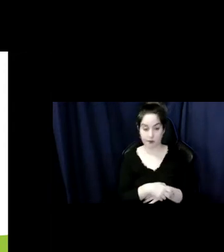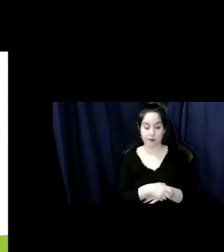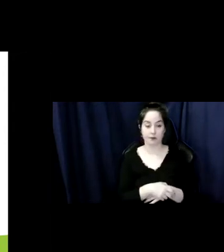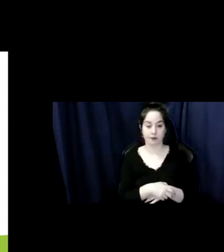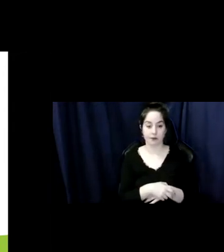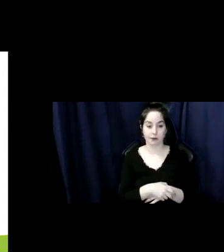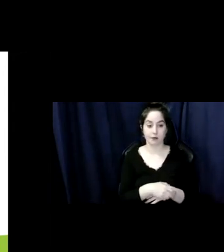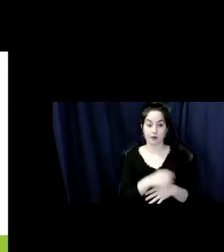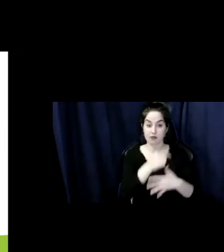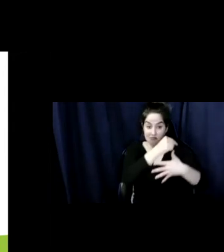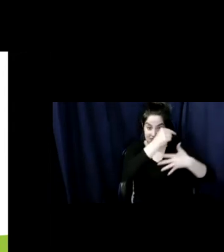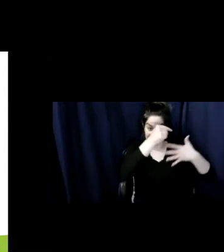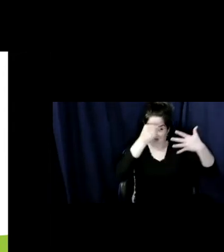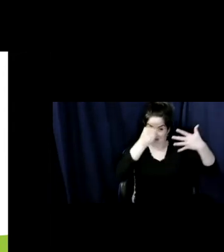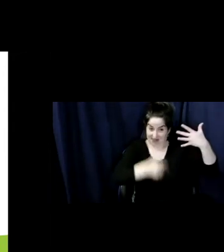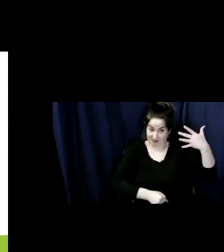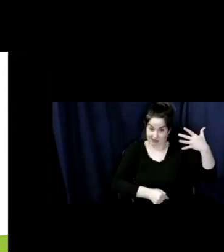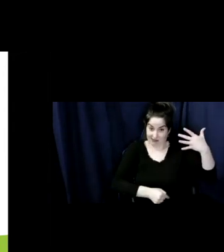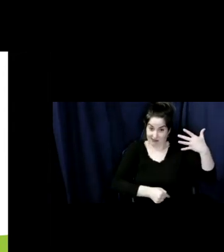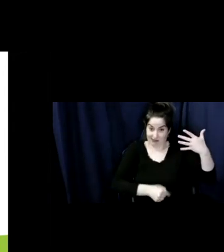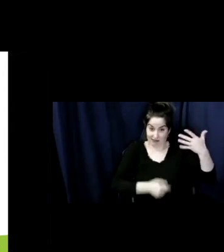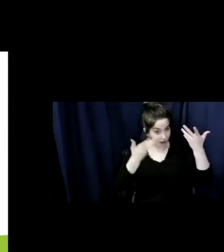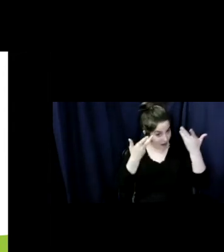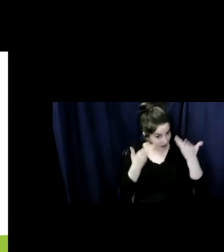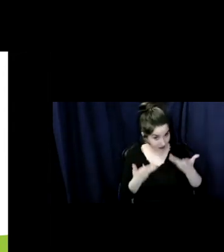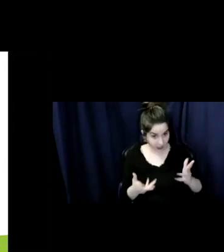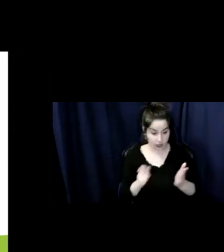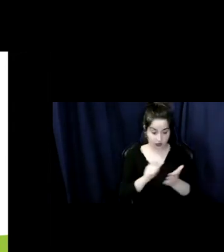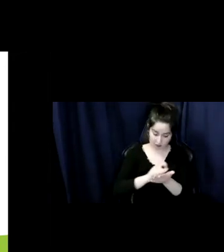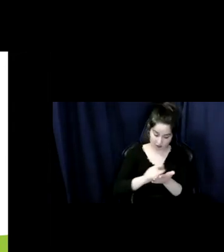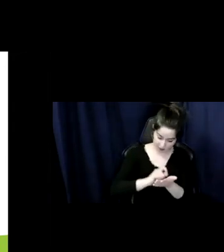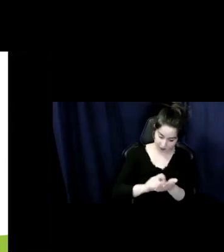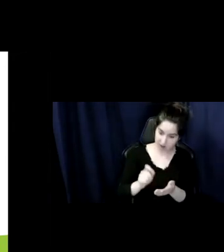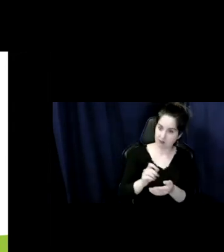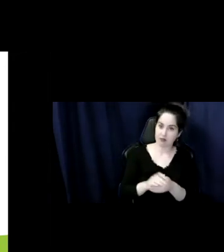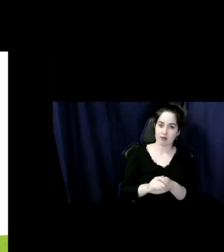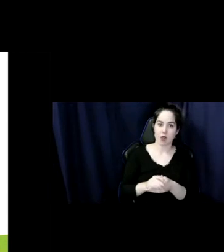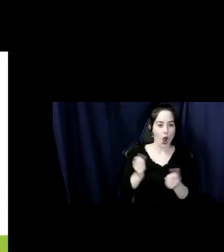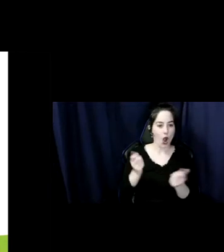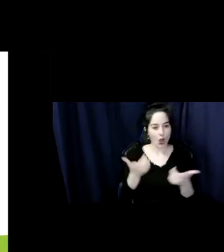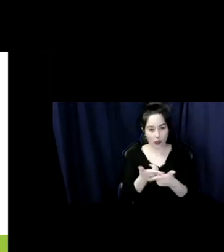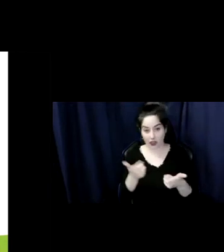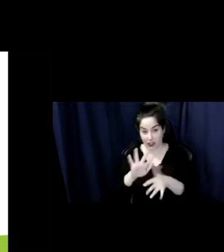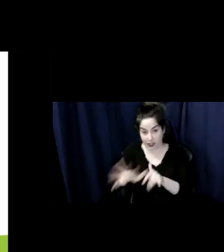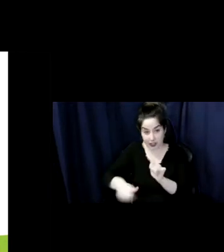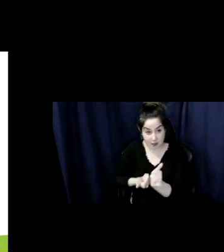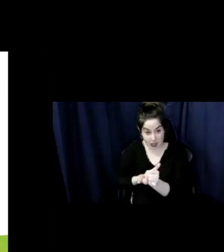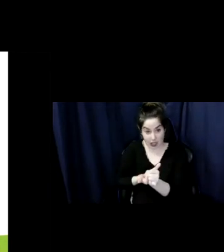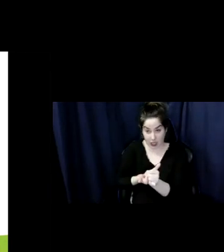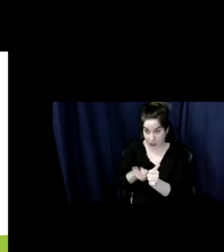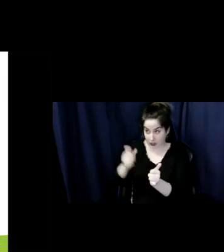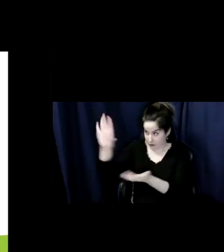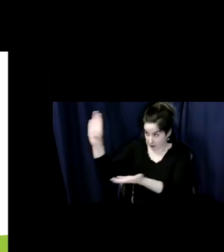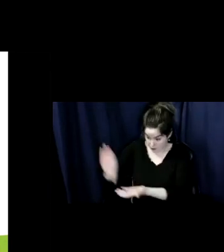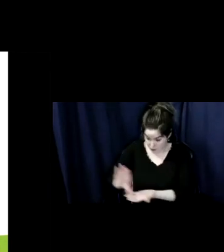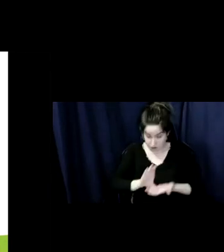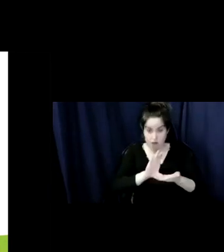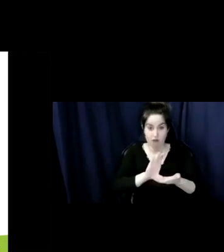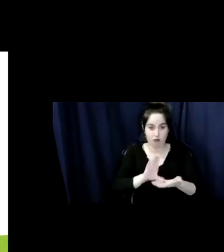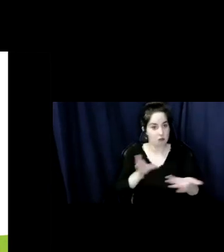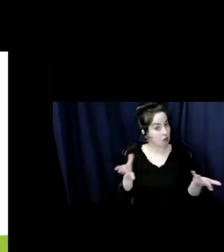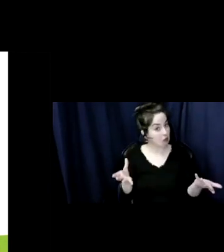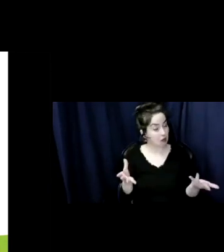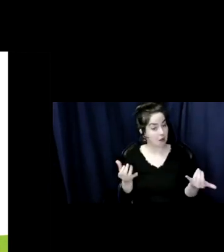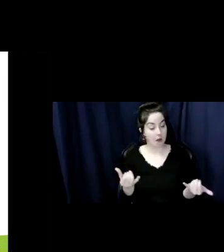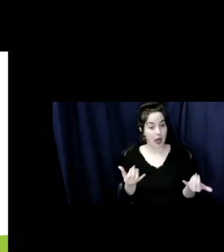those things, you've written your grant, you've pulled all your materials together, all you have to do is make sure